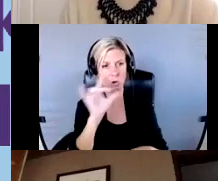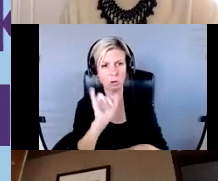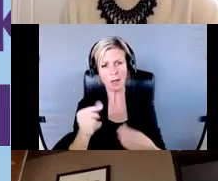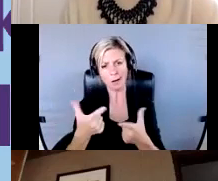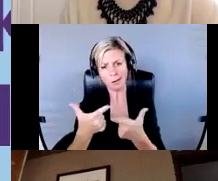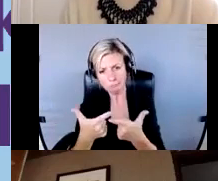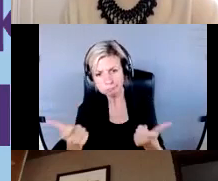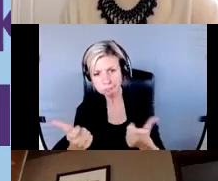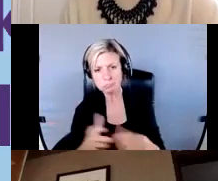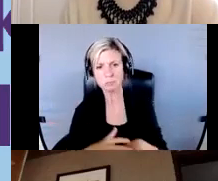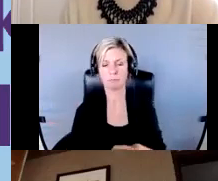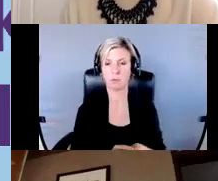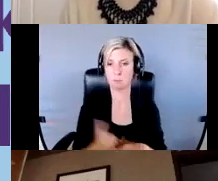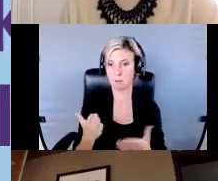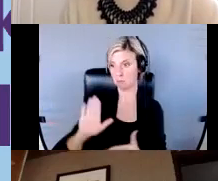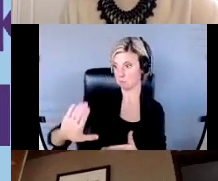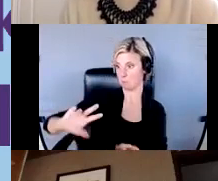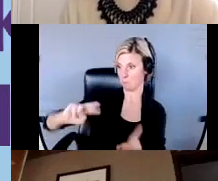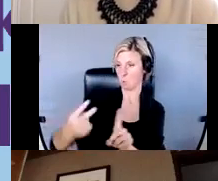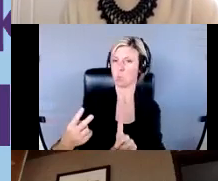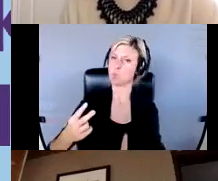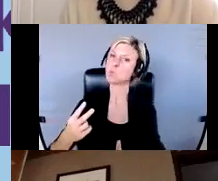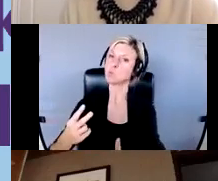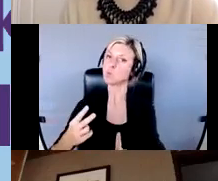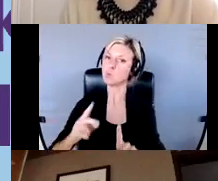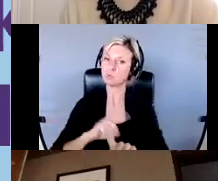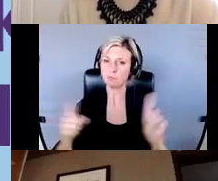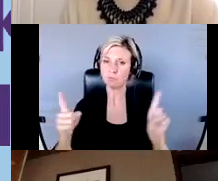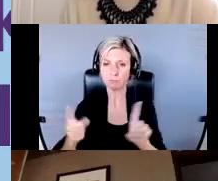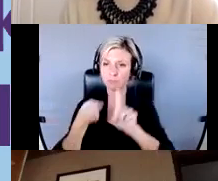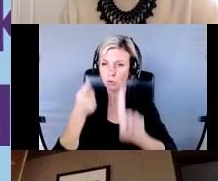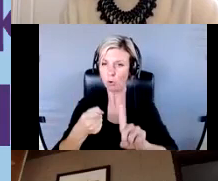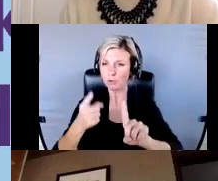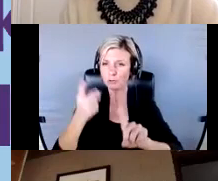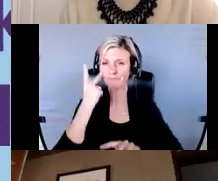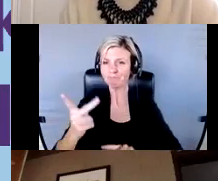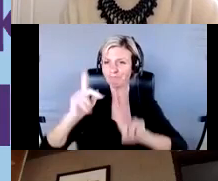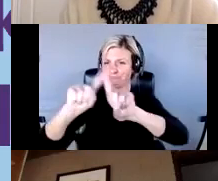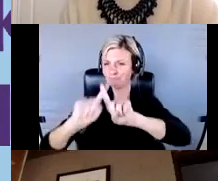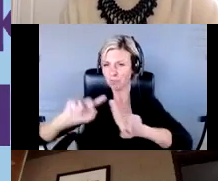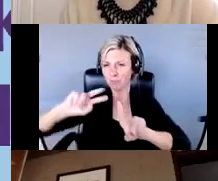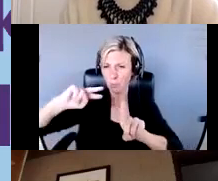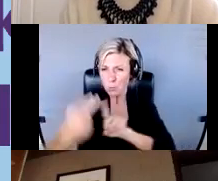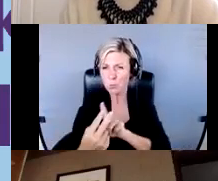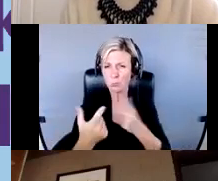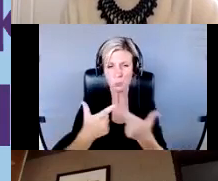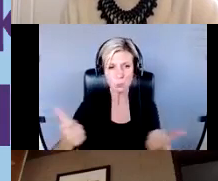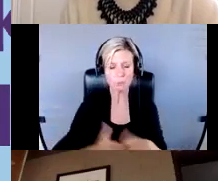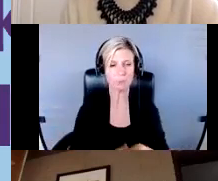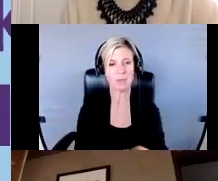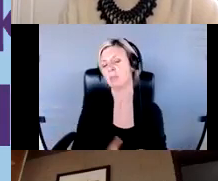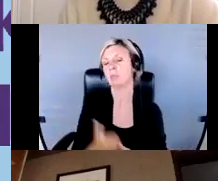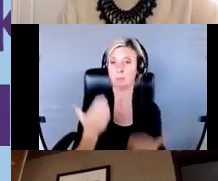of a different perspective, so we want to get everyone's perspectives on board. And then what we're thinking is maybe draw out